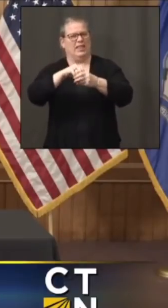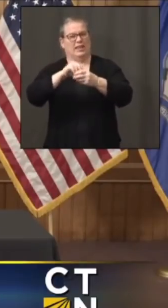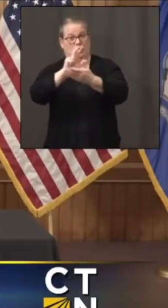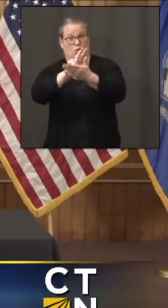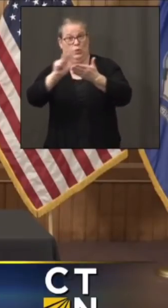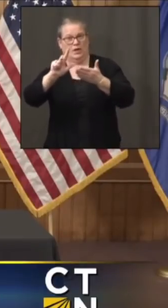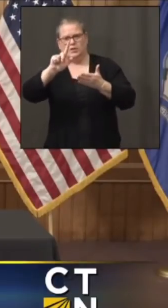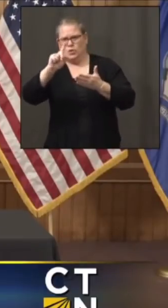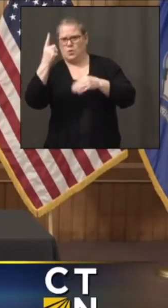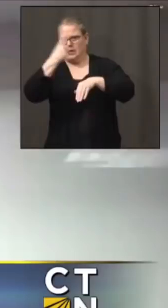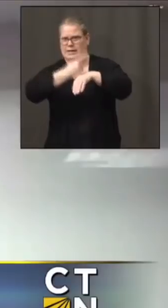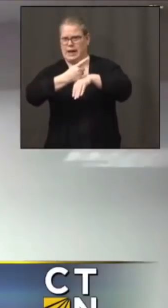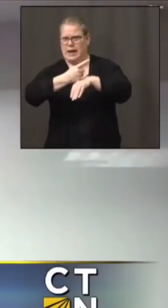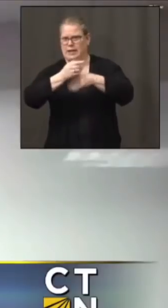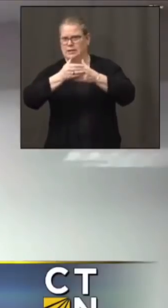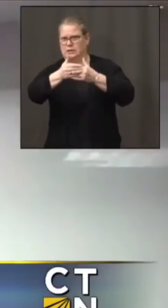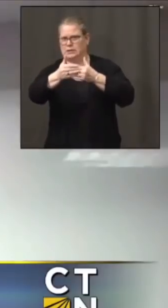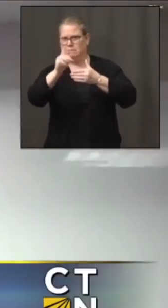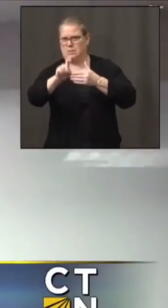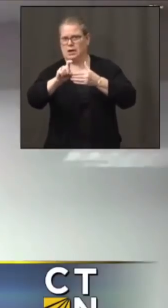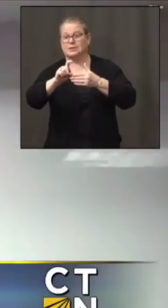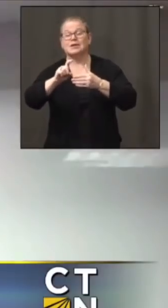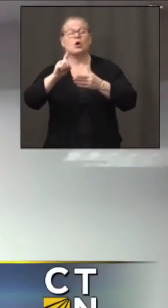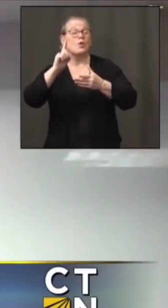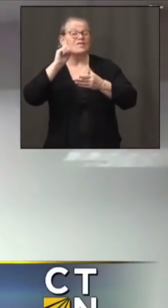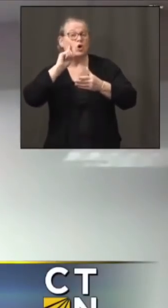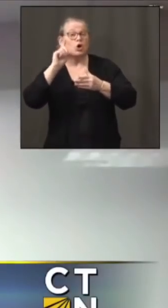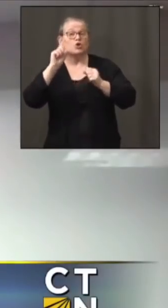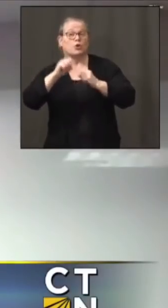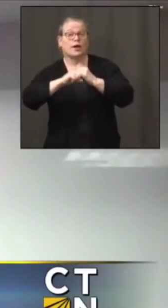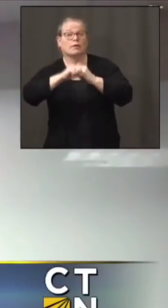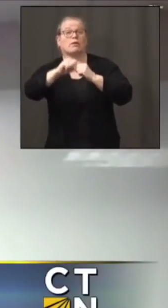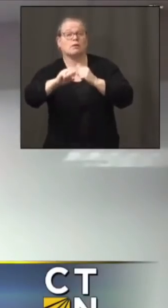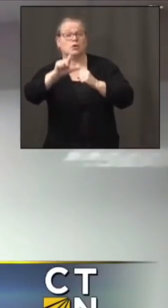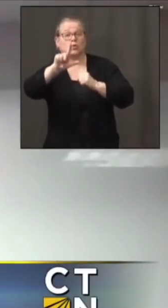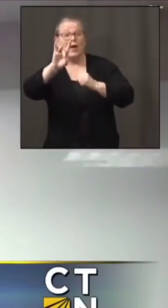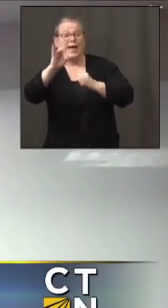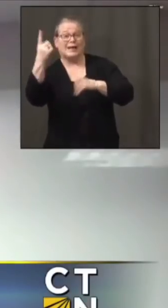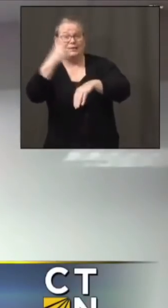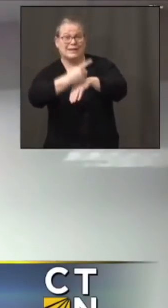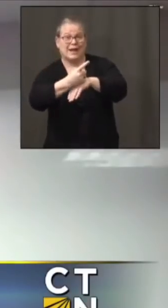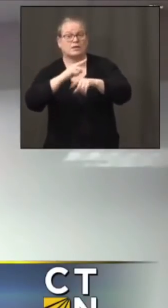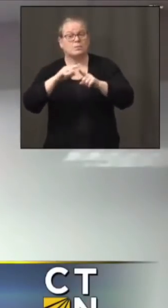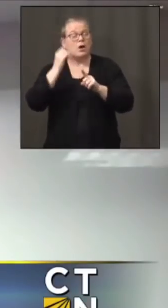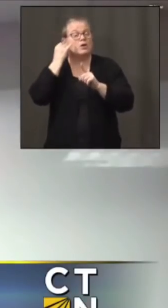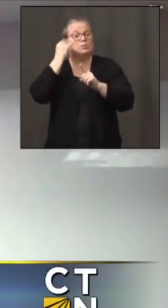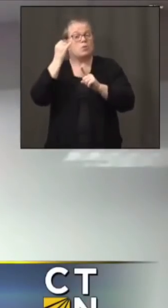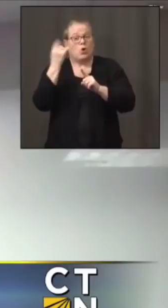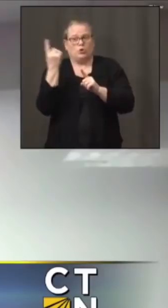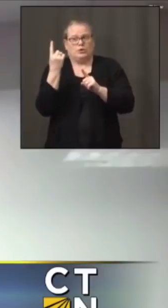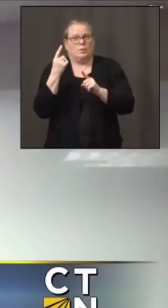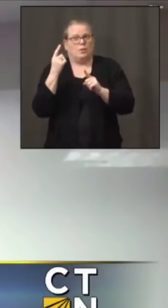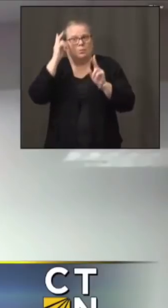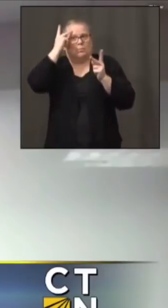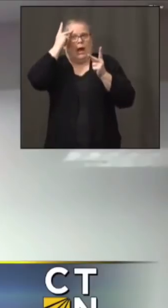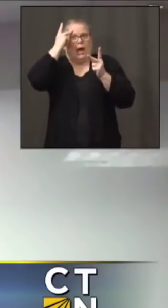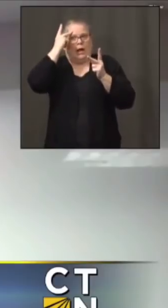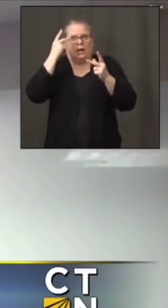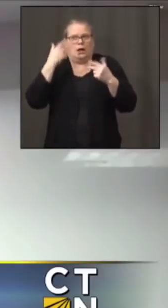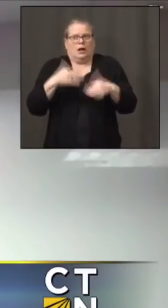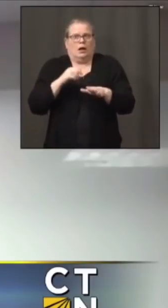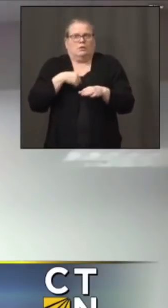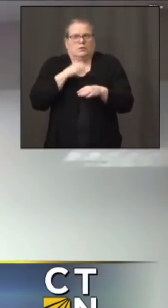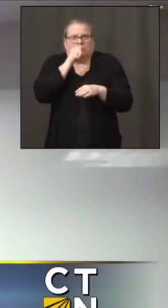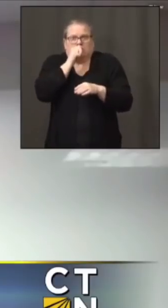later. But if there is somebody who's panicking, thinking they have to brave a winter blizzard or else go through